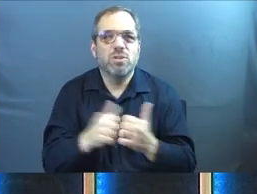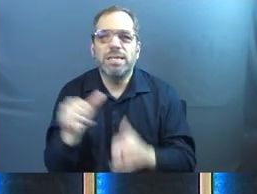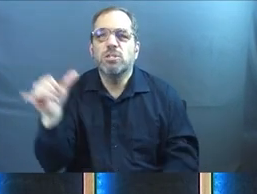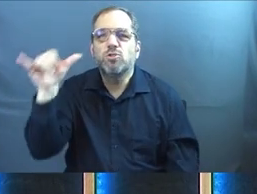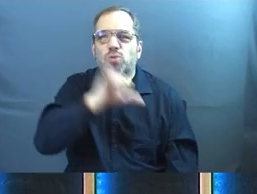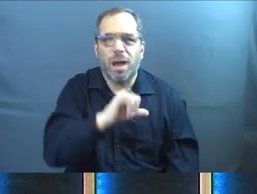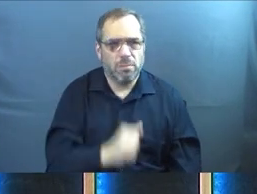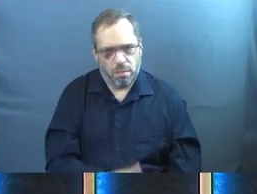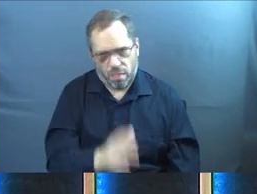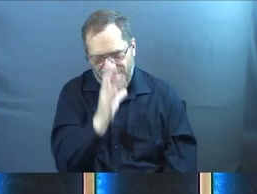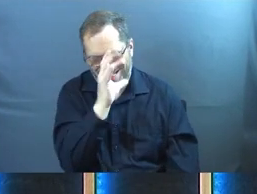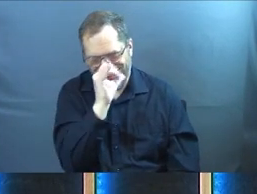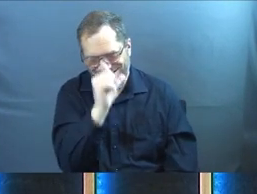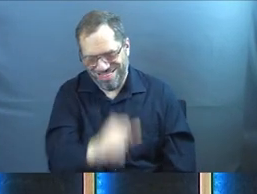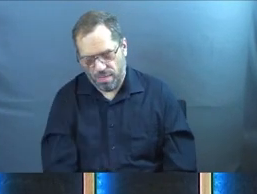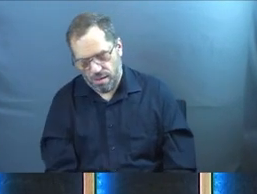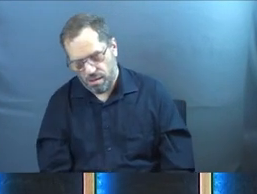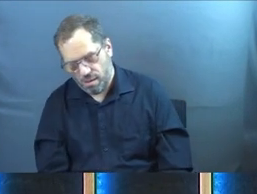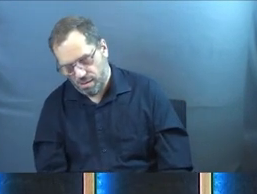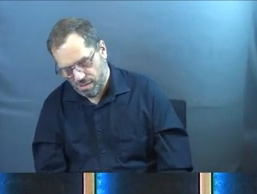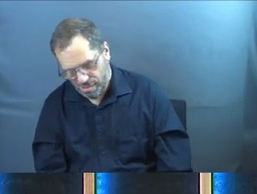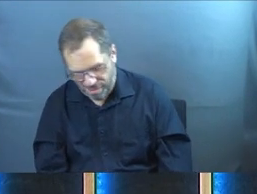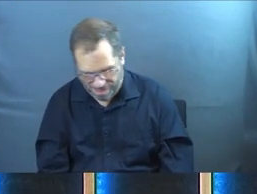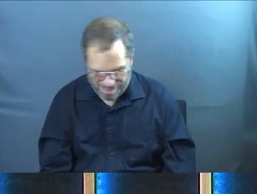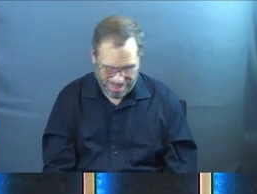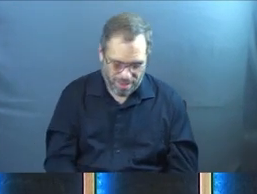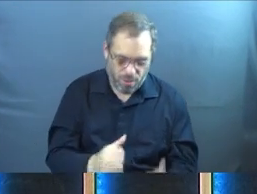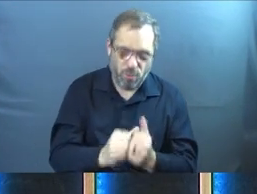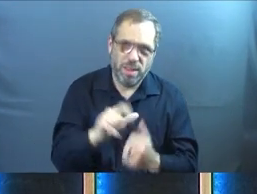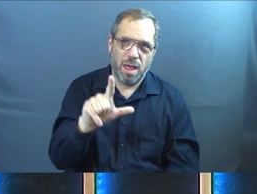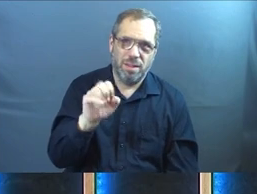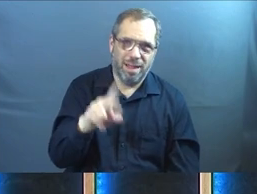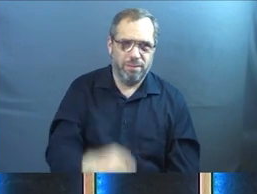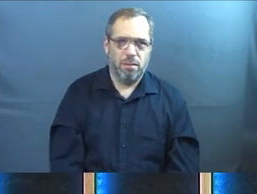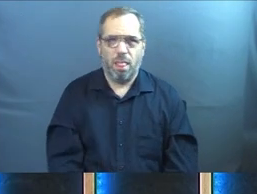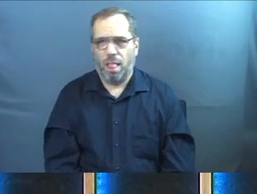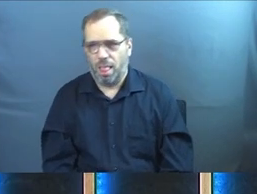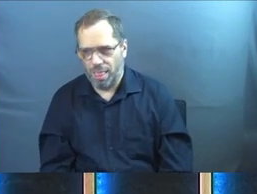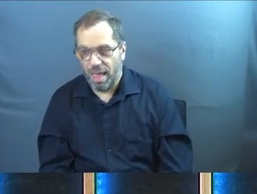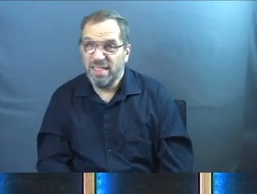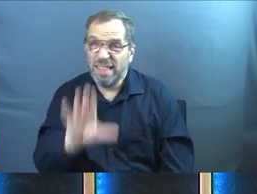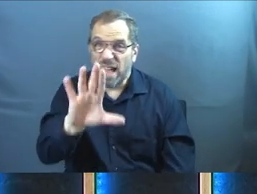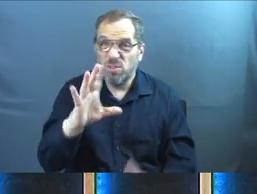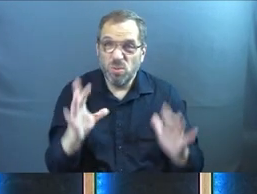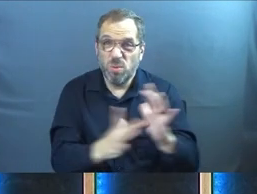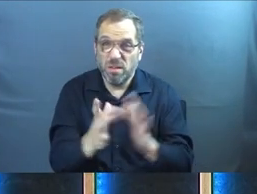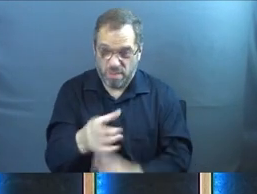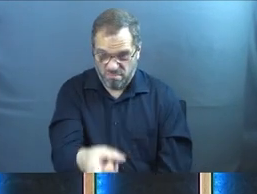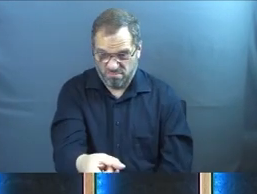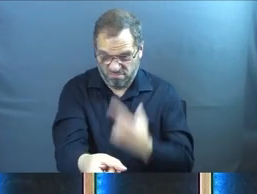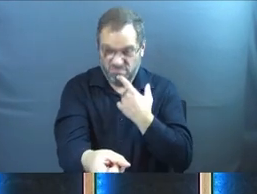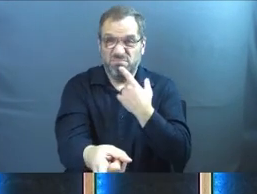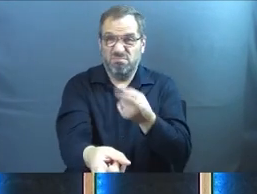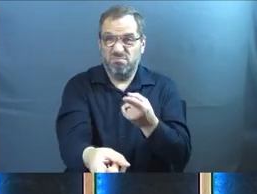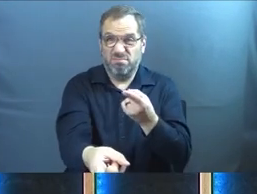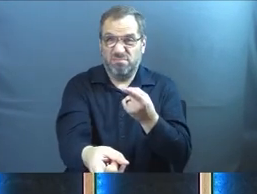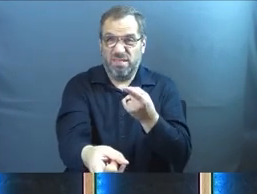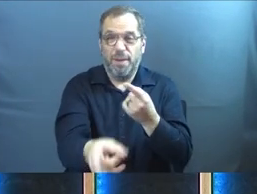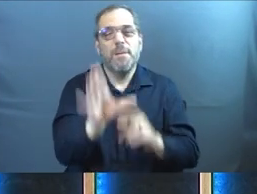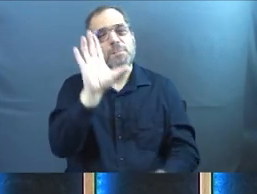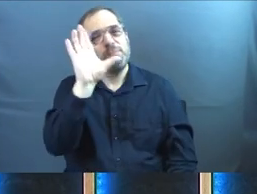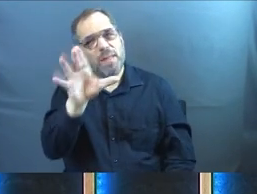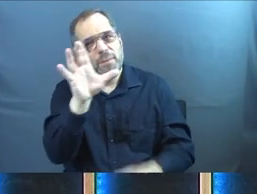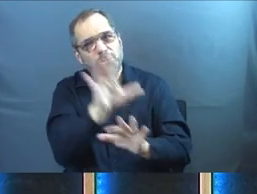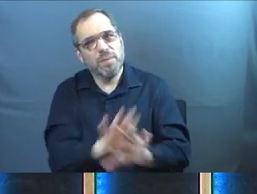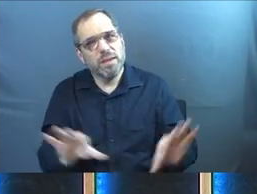love. You ought to be drunk with love. That's your Bible saying that. Now, there's a couple of